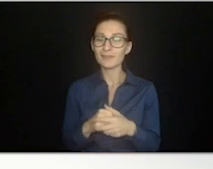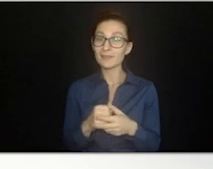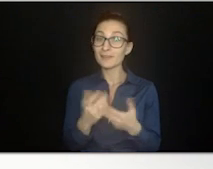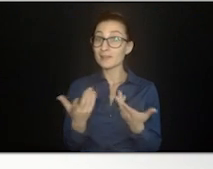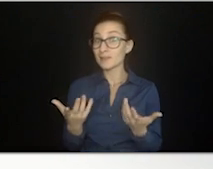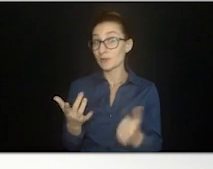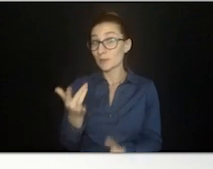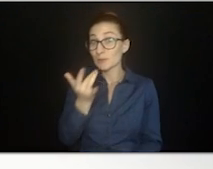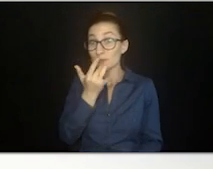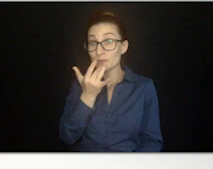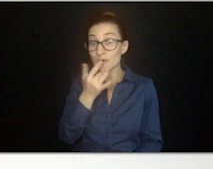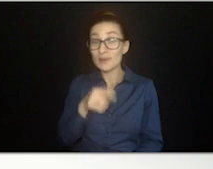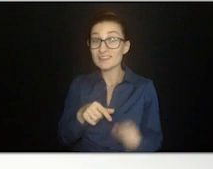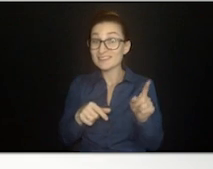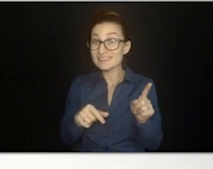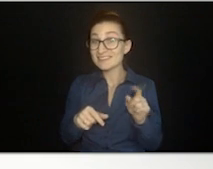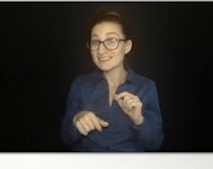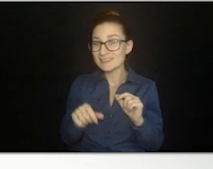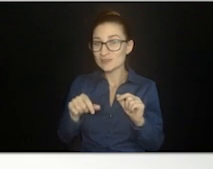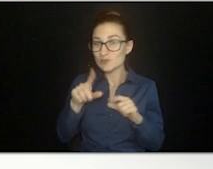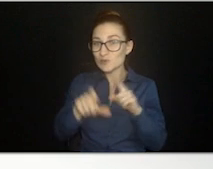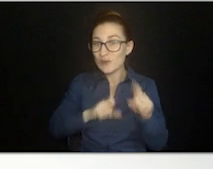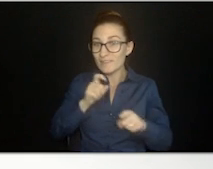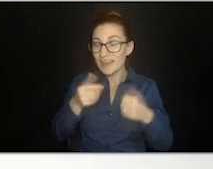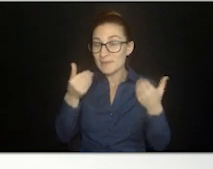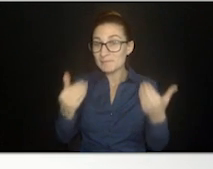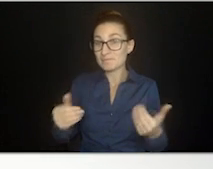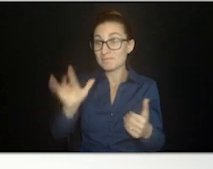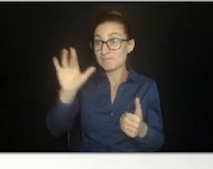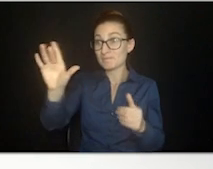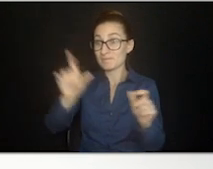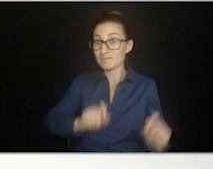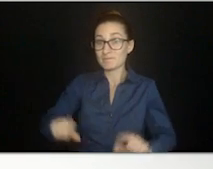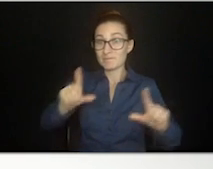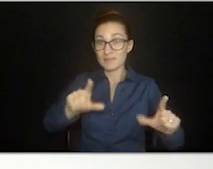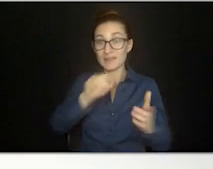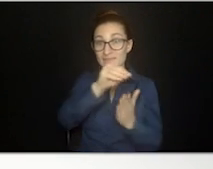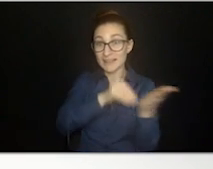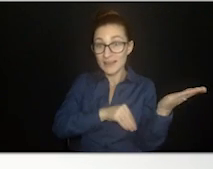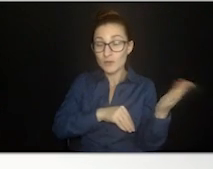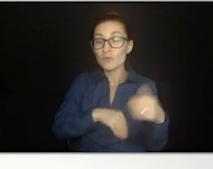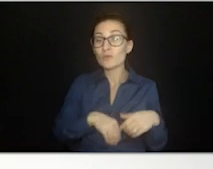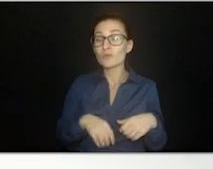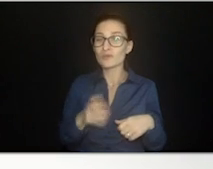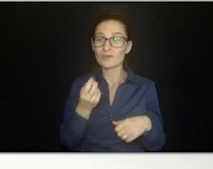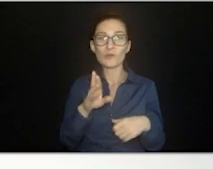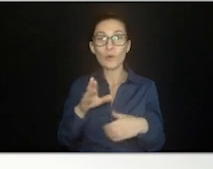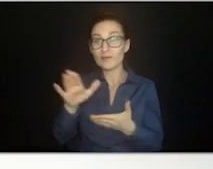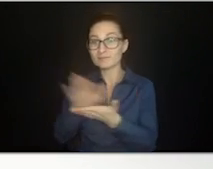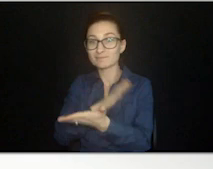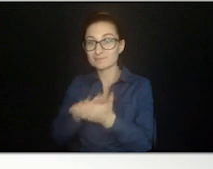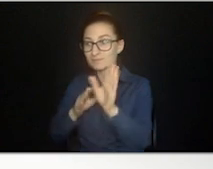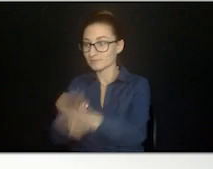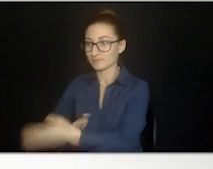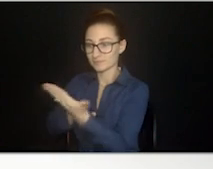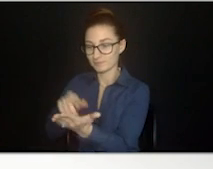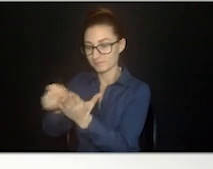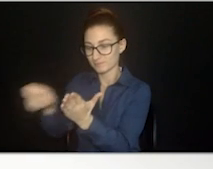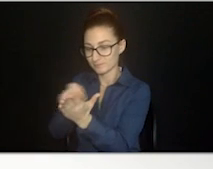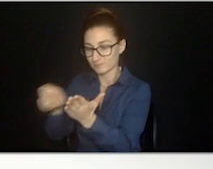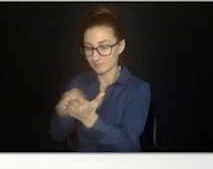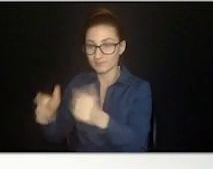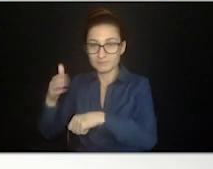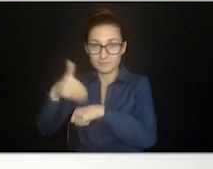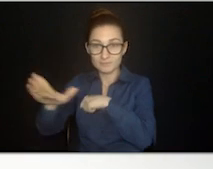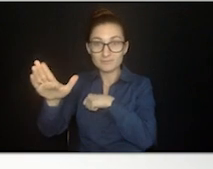you to please fill out a survey. If you'd like to do it electronically, you can do the QR code. If you prefer the paper and pencil method, it's in your packet on the